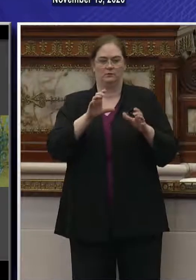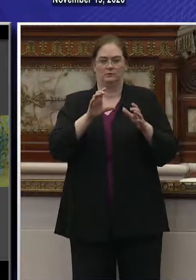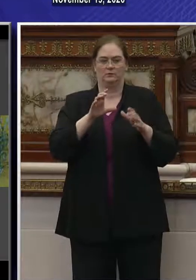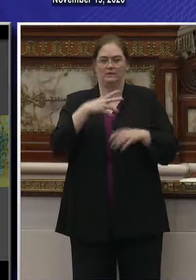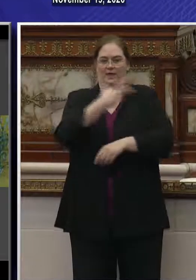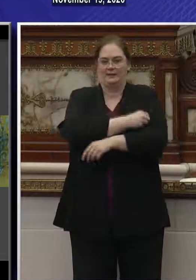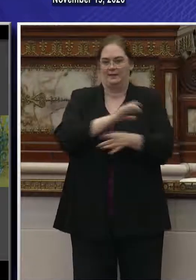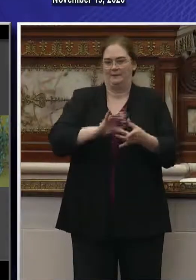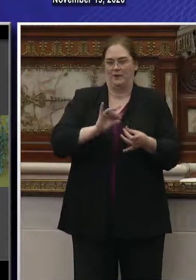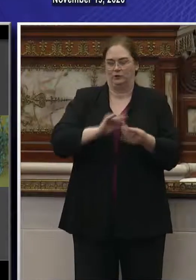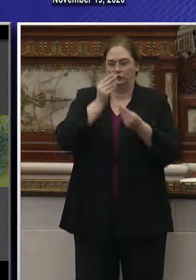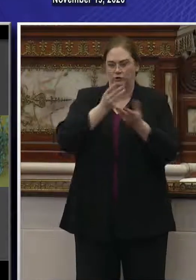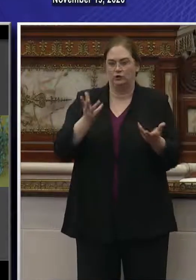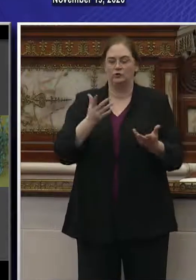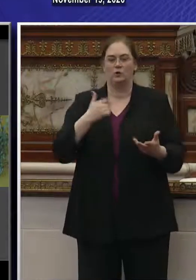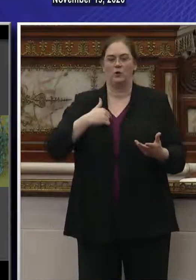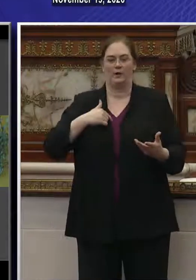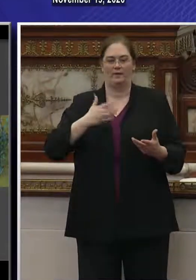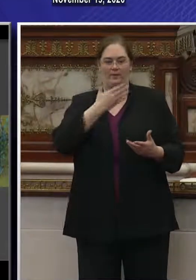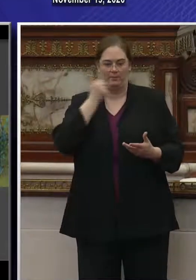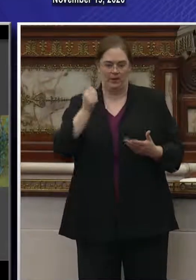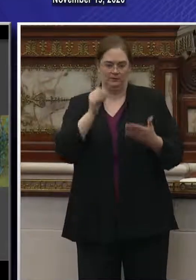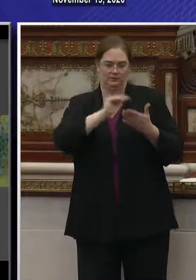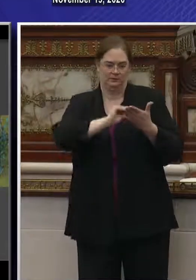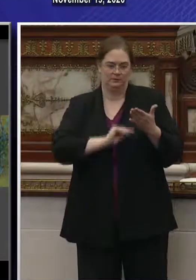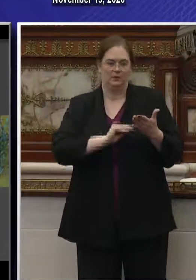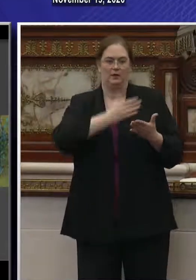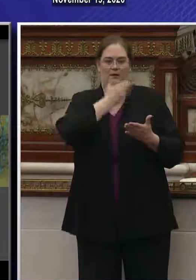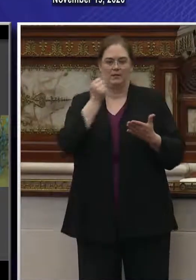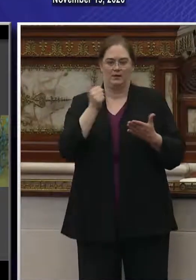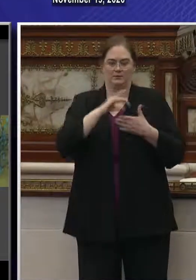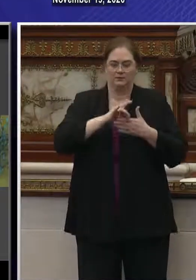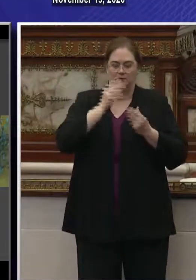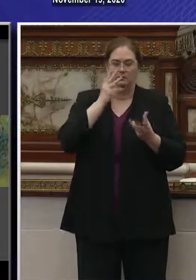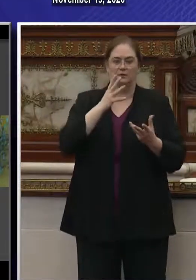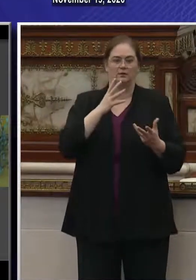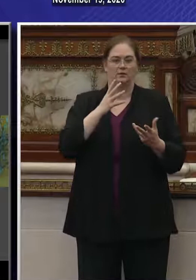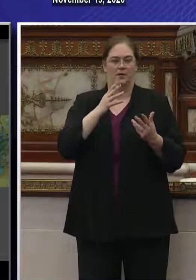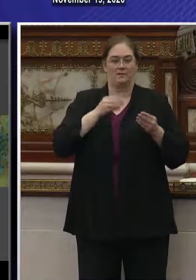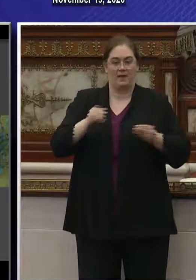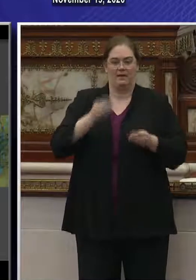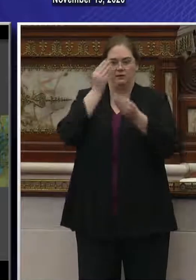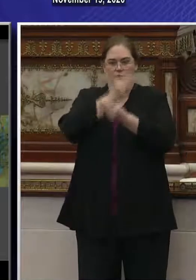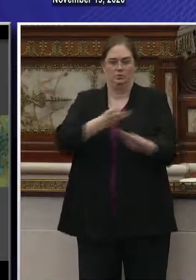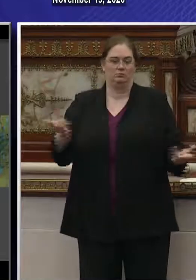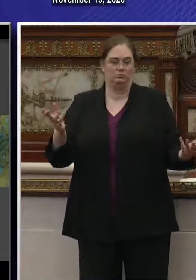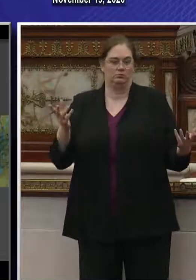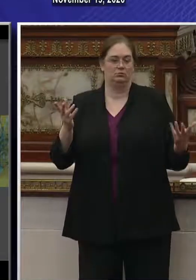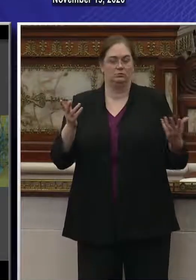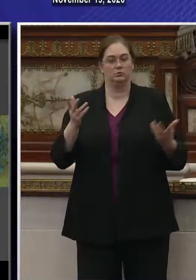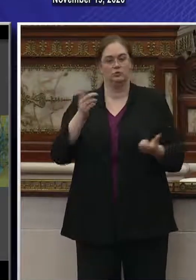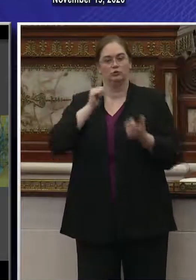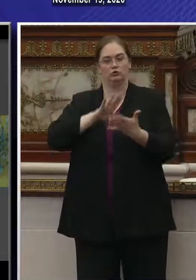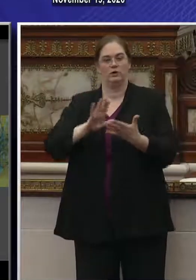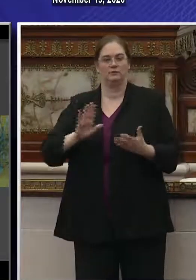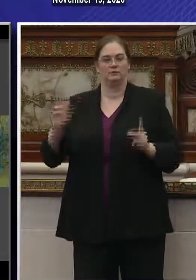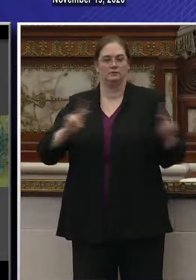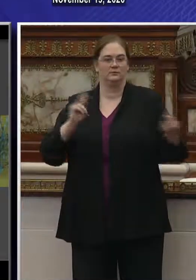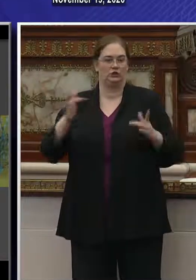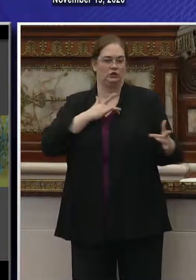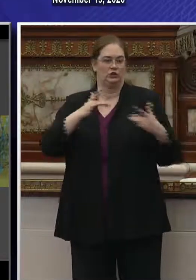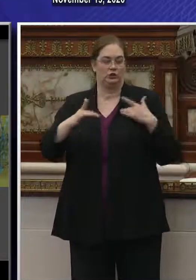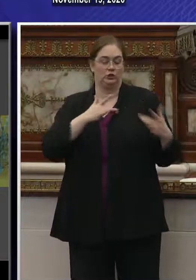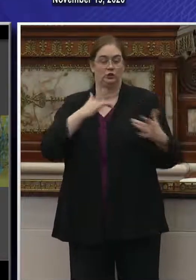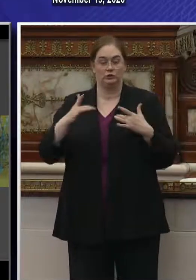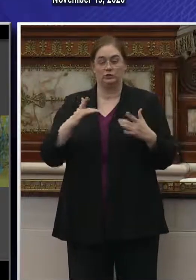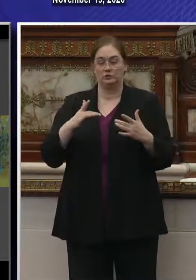that we have the best content and methods to talk about this and address the concerns of